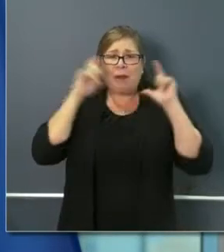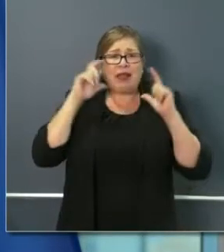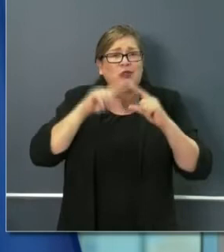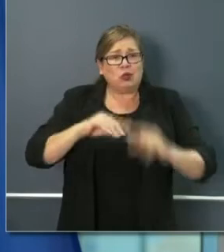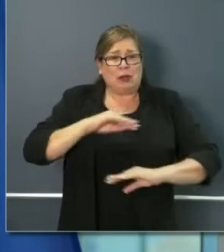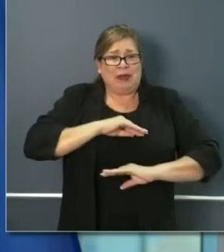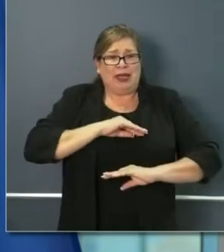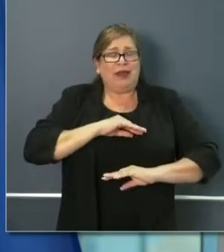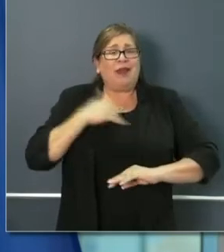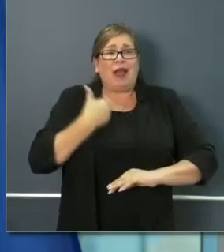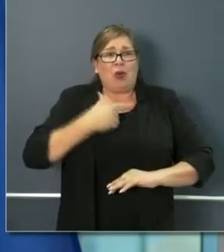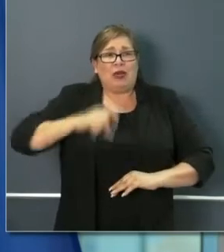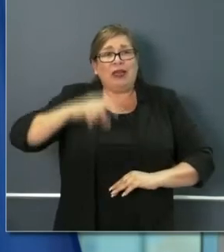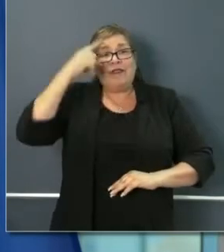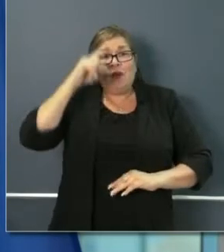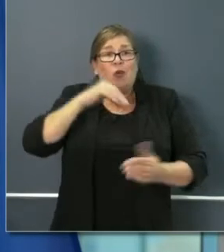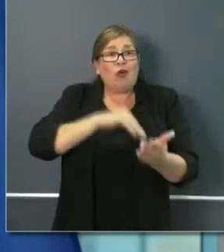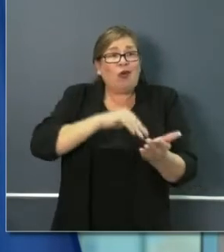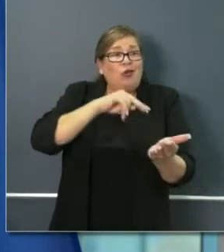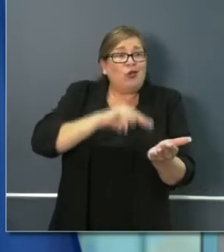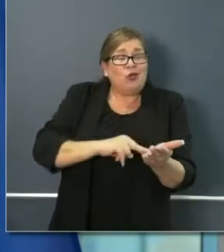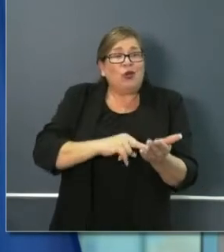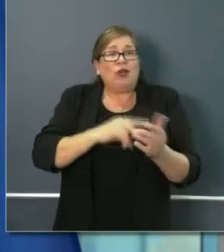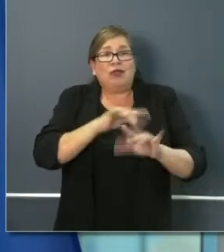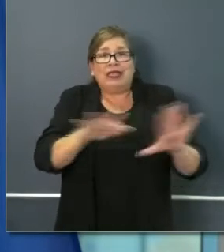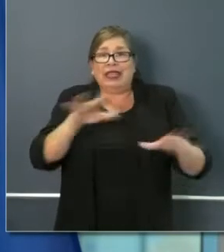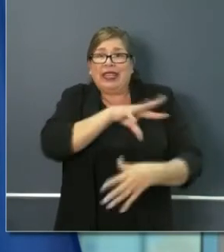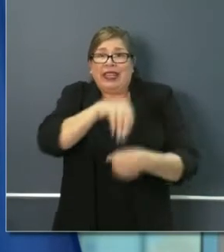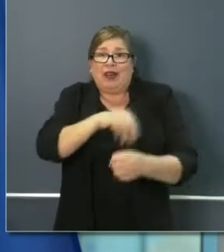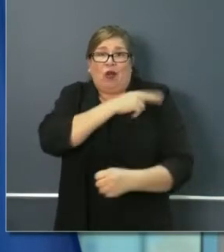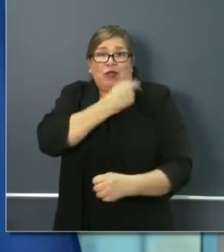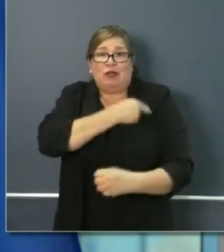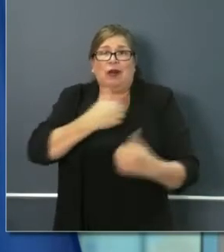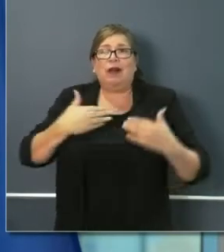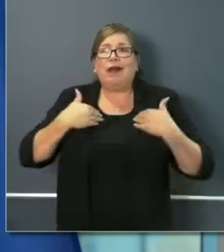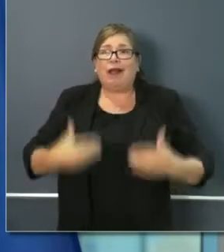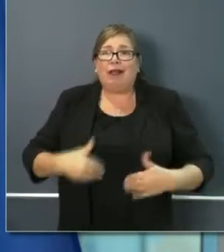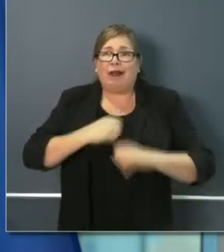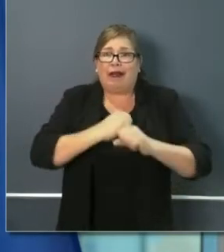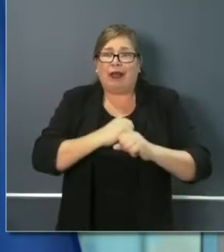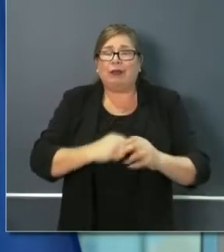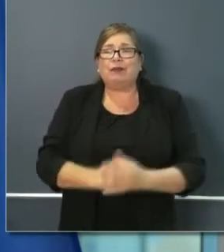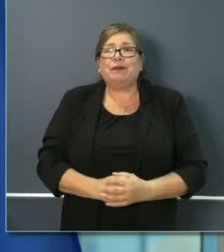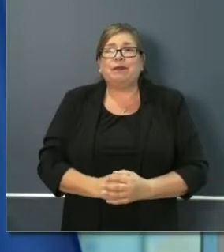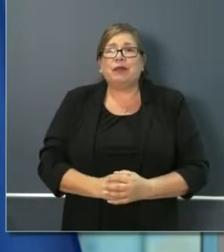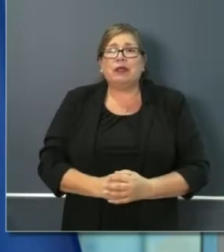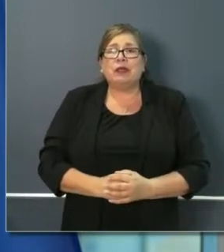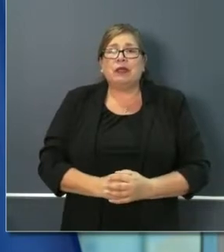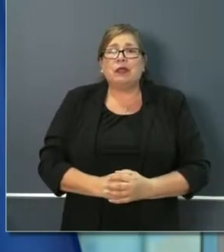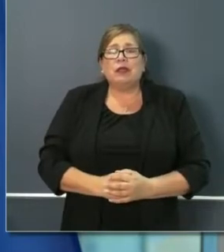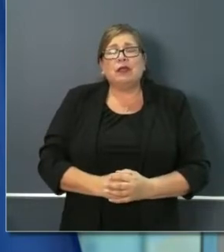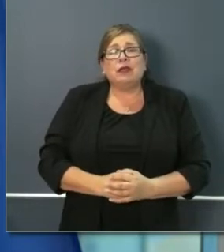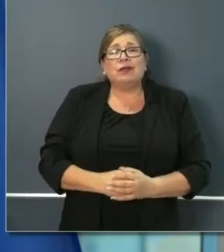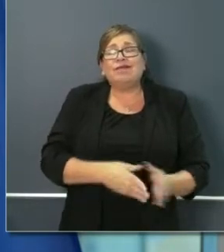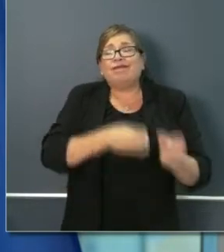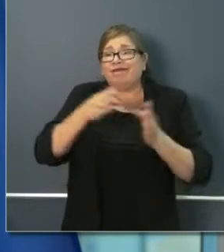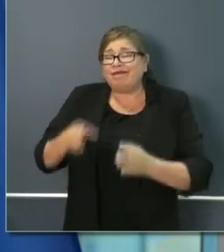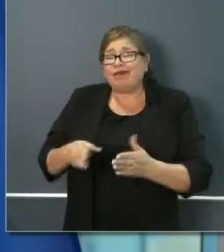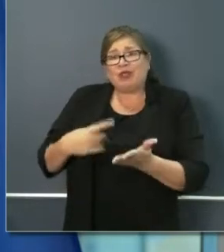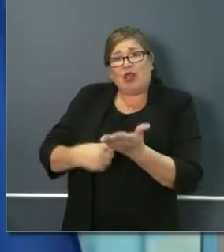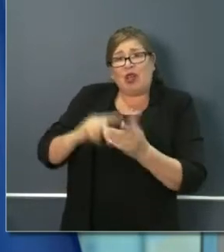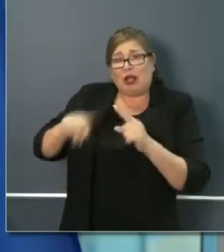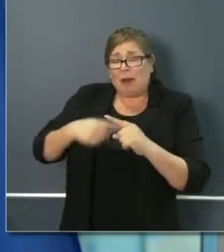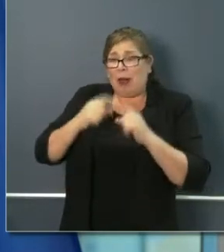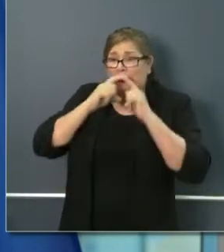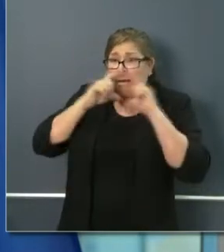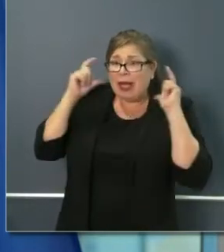within our healthcare delivery system. The concern we have when we talk about face coverings in masks is people run to get the N95s